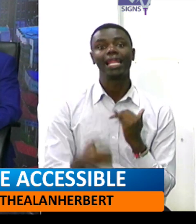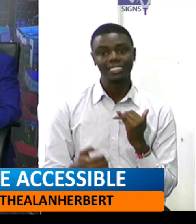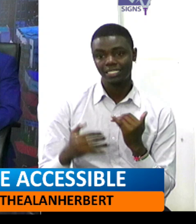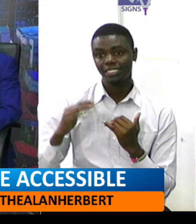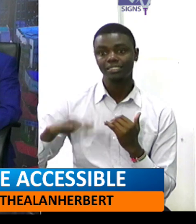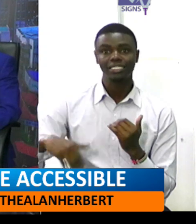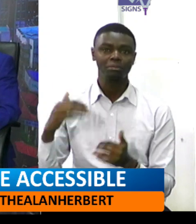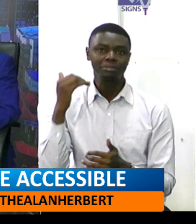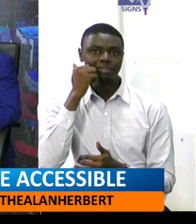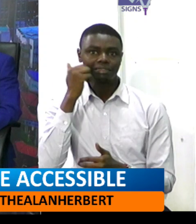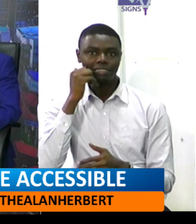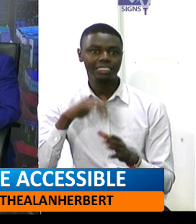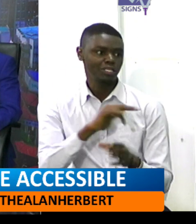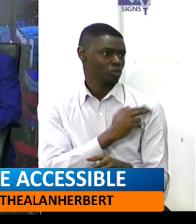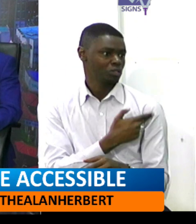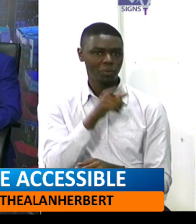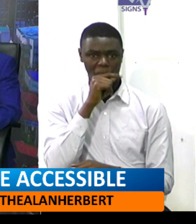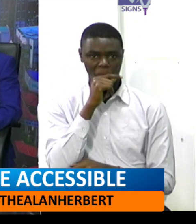are sick in hospital.